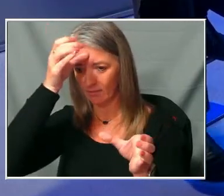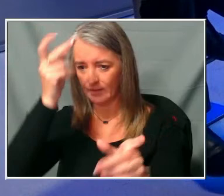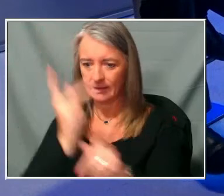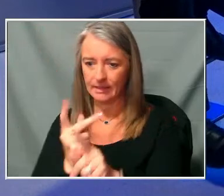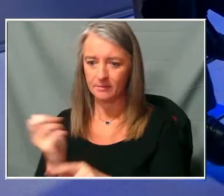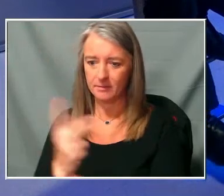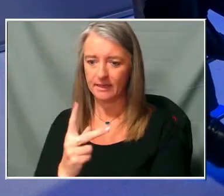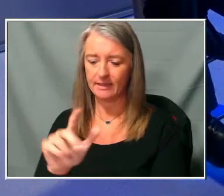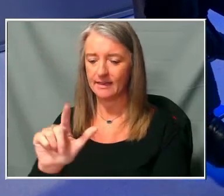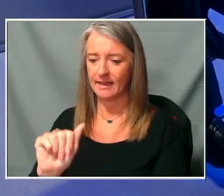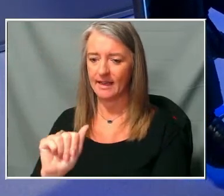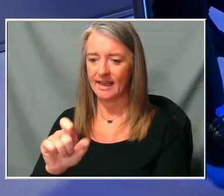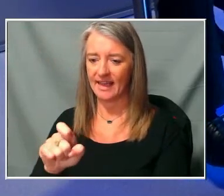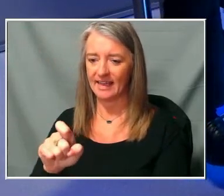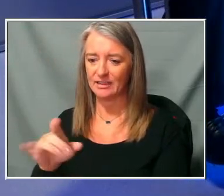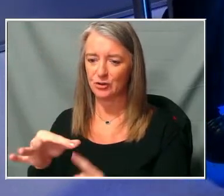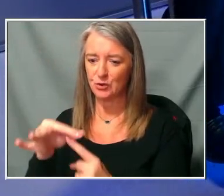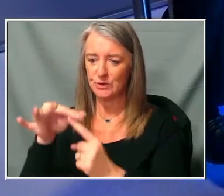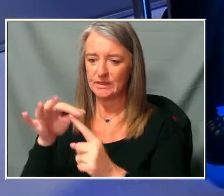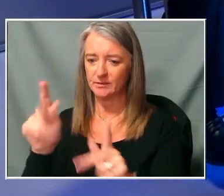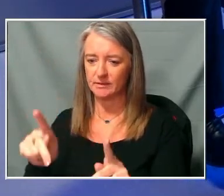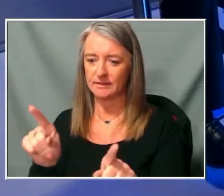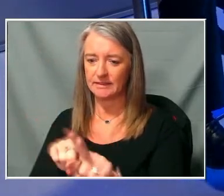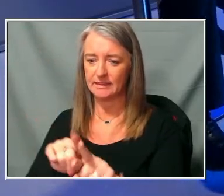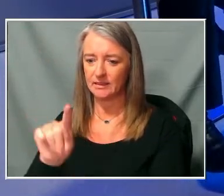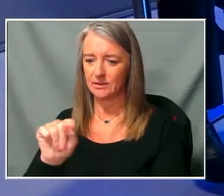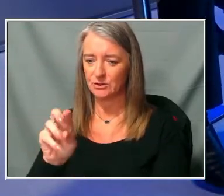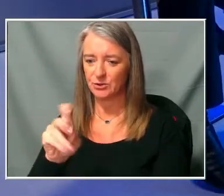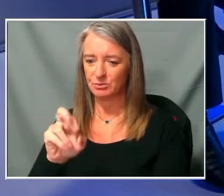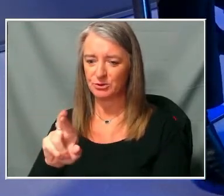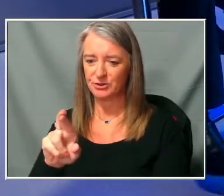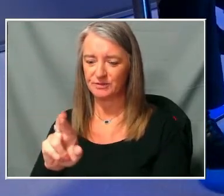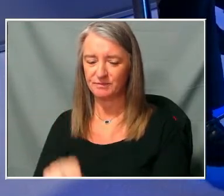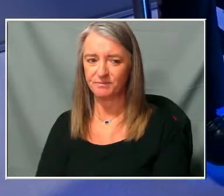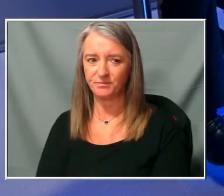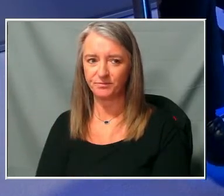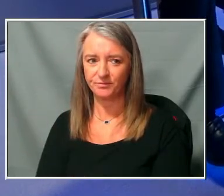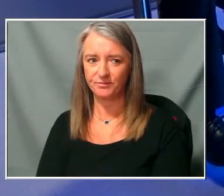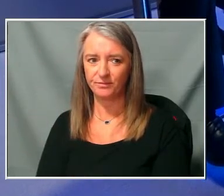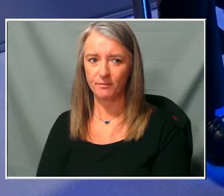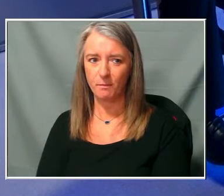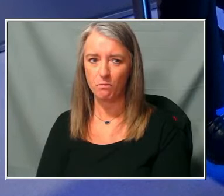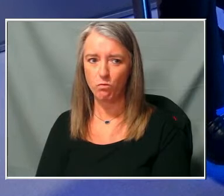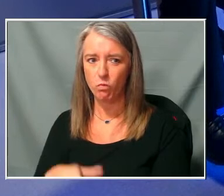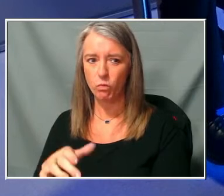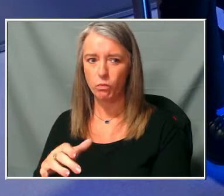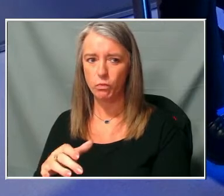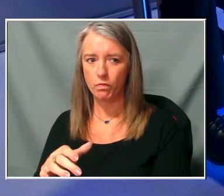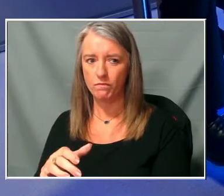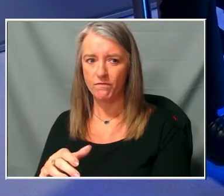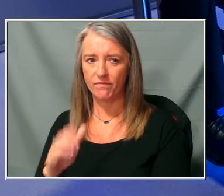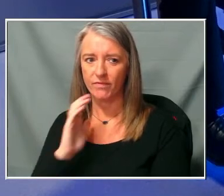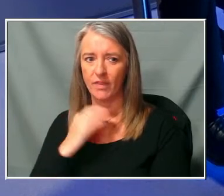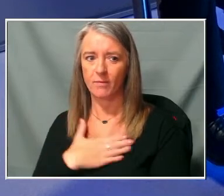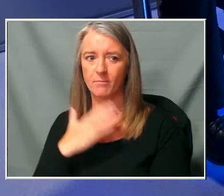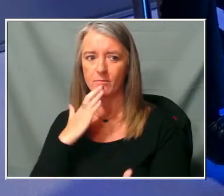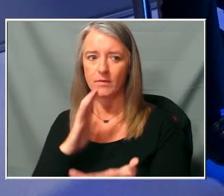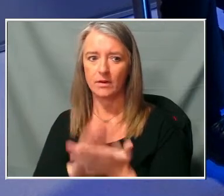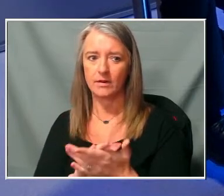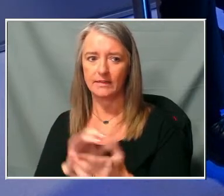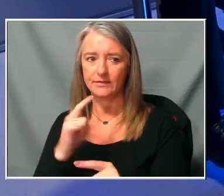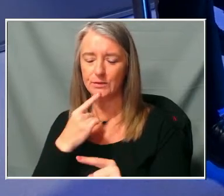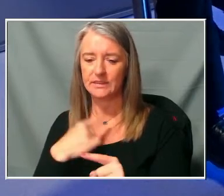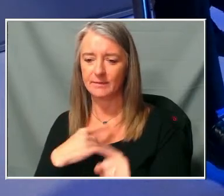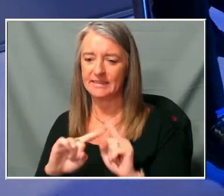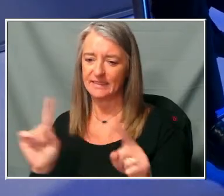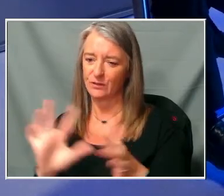is unique. He is unique. Just like the tumor, you are very unique. I say, I can retain this information, but my wife would say that I can't retain. She would have a different story.